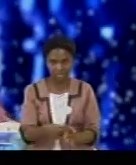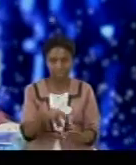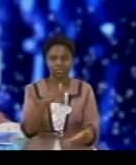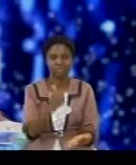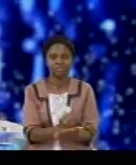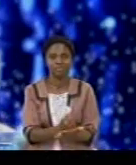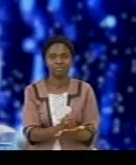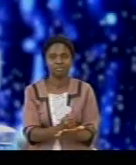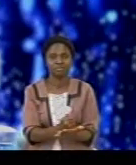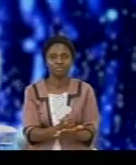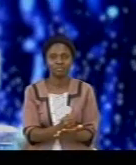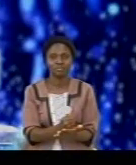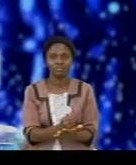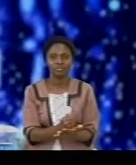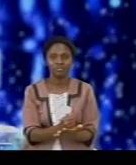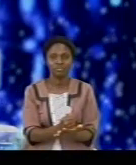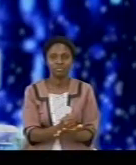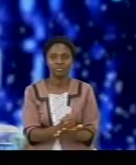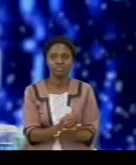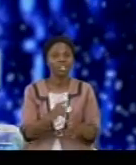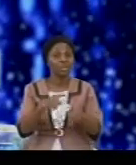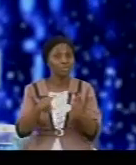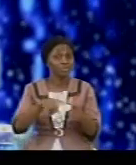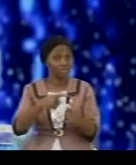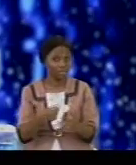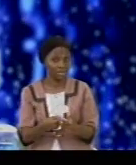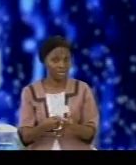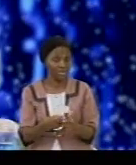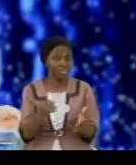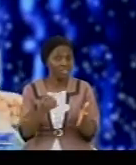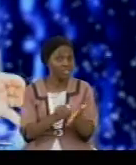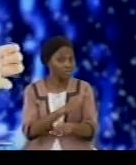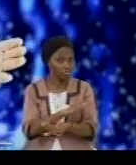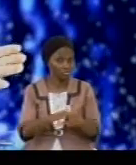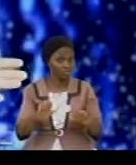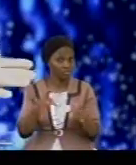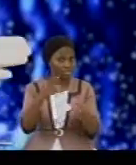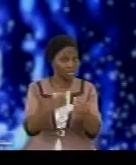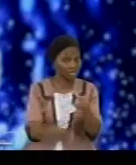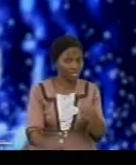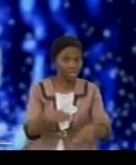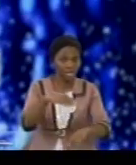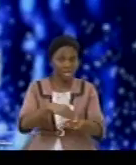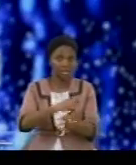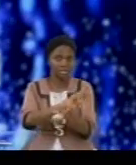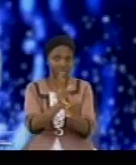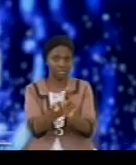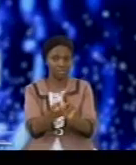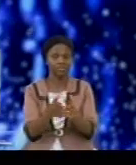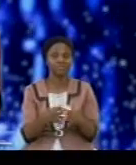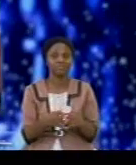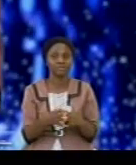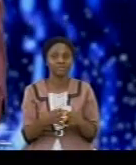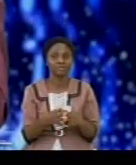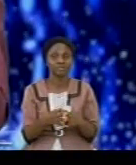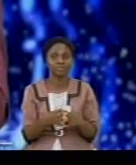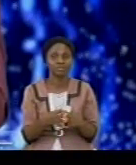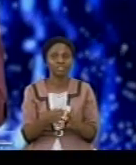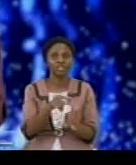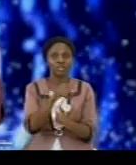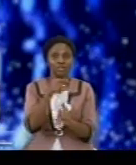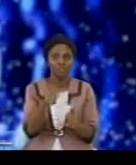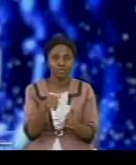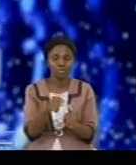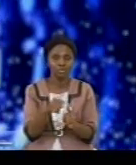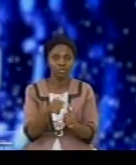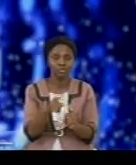But then everything doesn't end at repentance. Because it is not the intention of God that you repent from sins and then you return into sins.